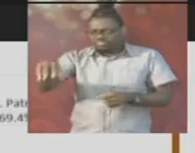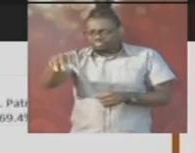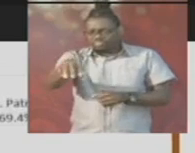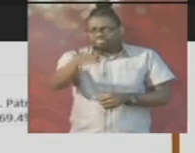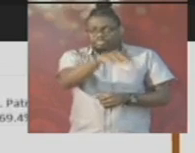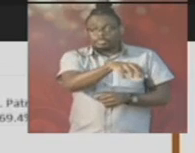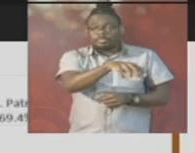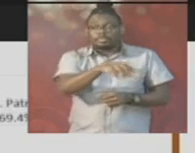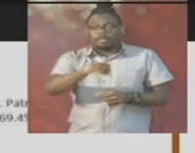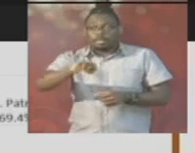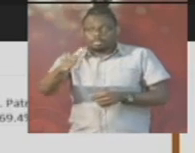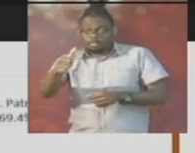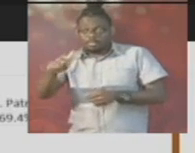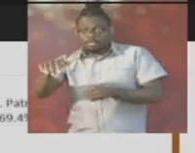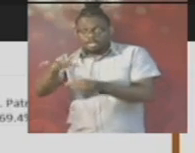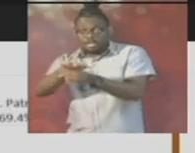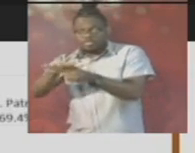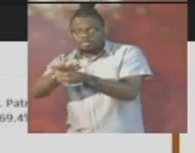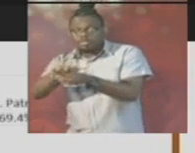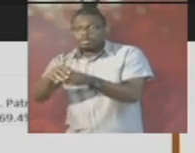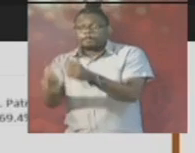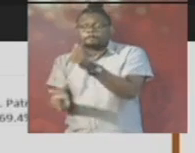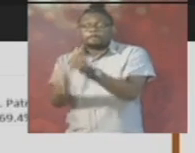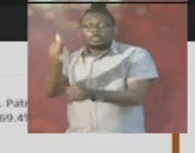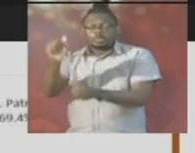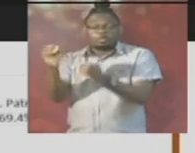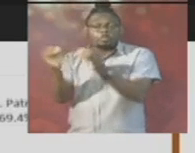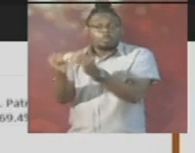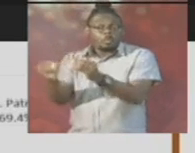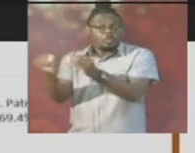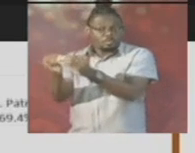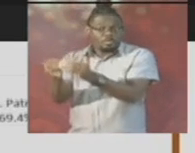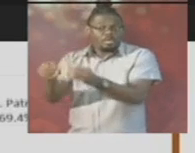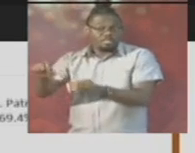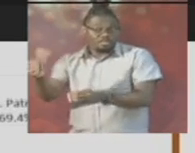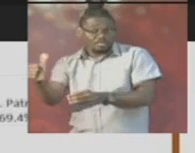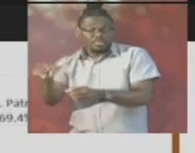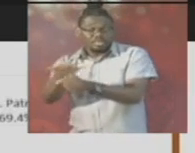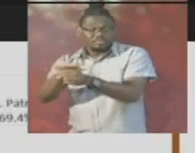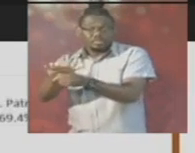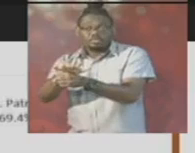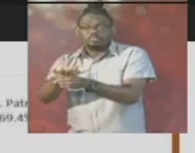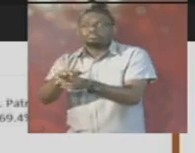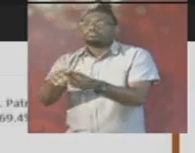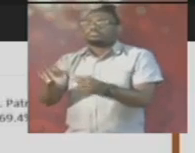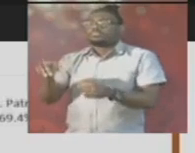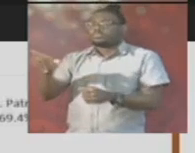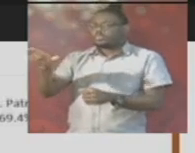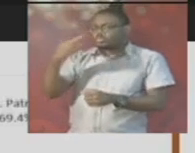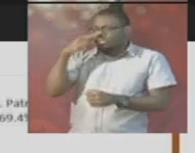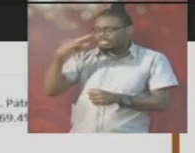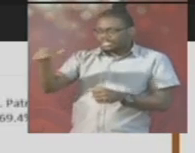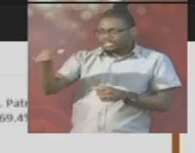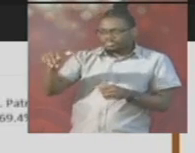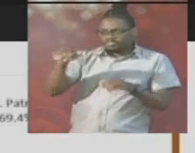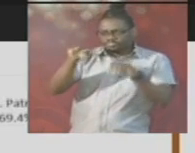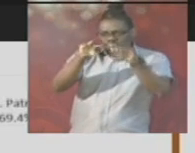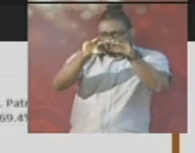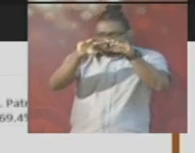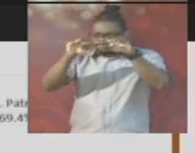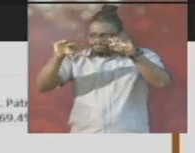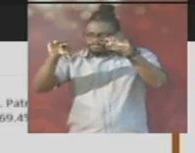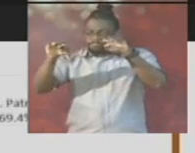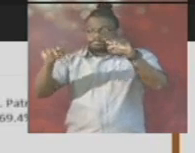proportional increase compared to others, which is what the figures at the top of the graph represent. Next slide.